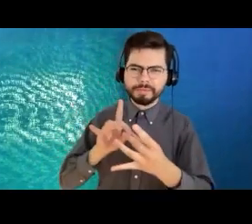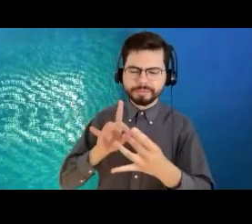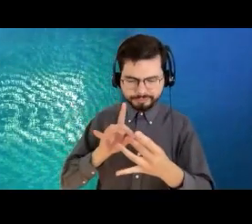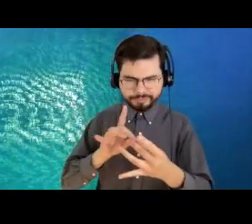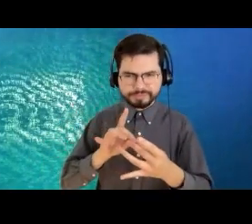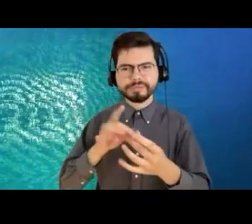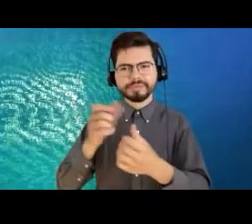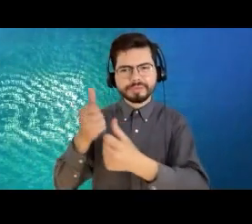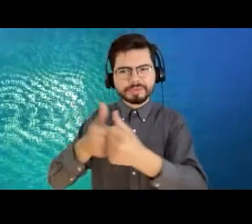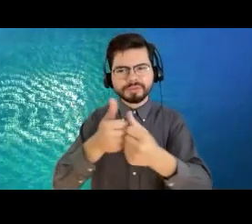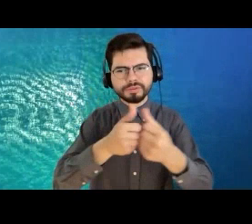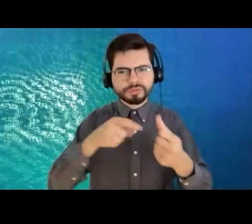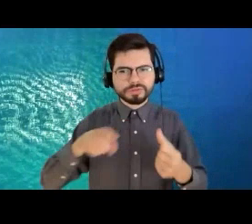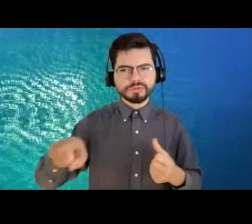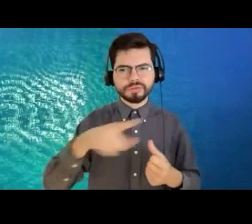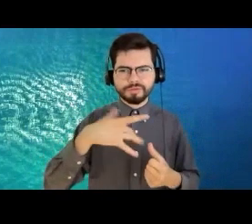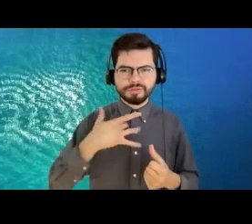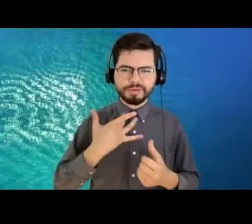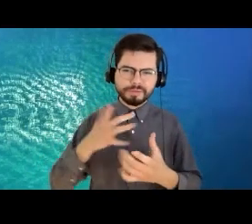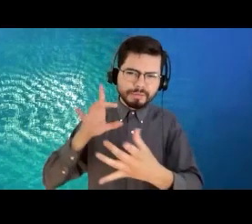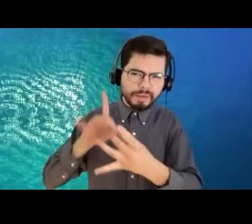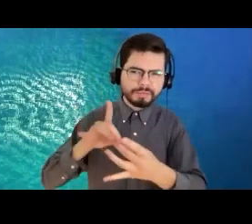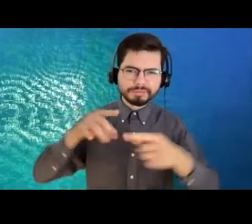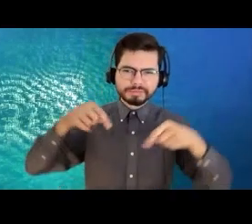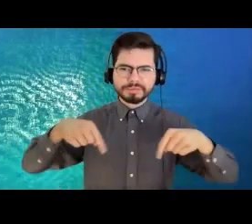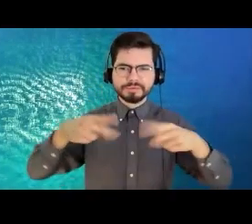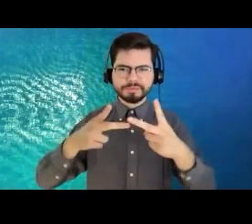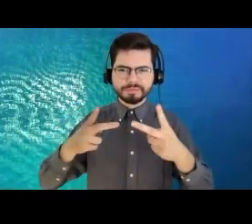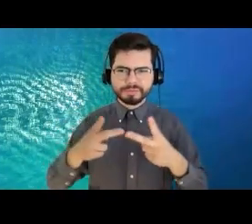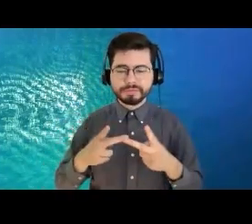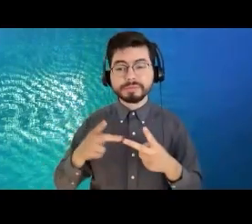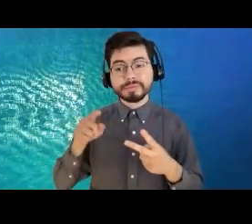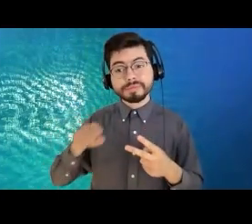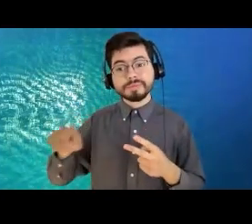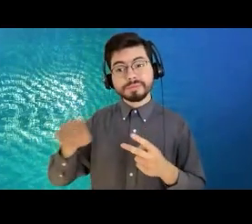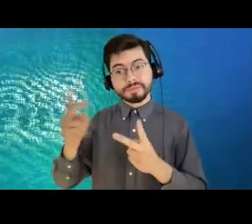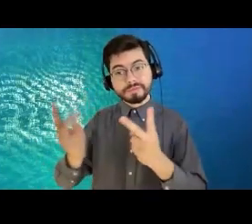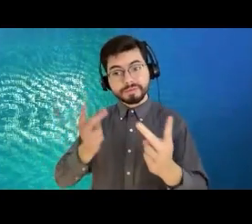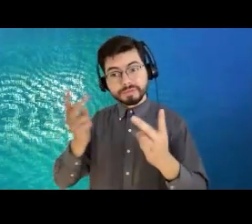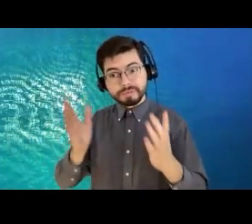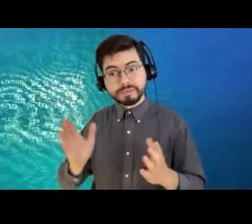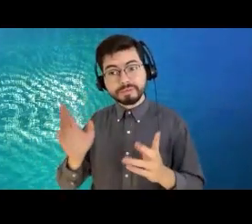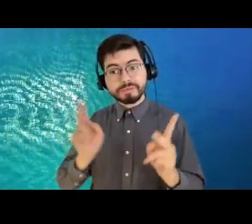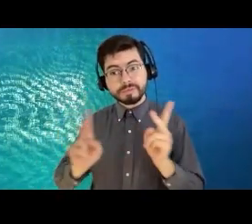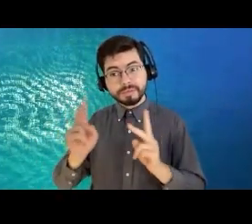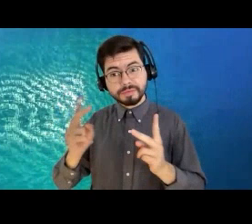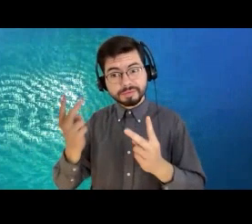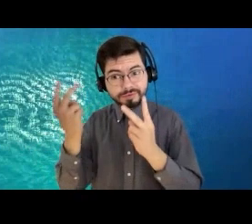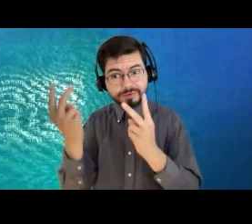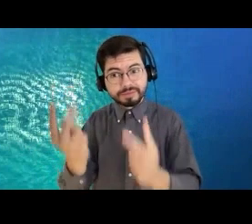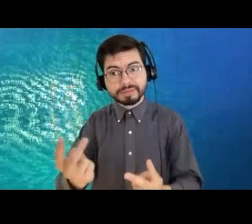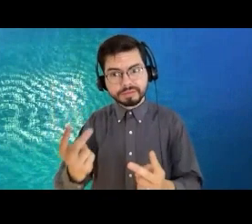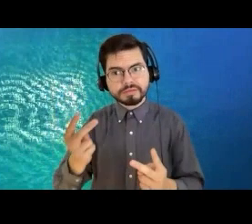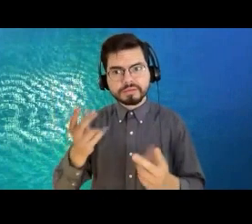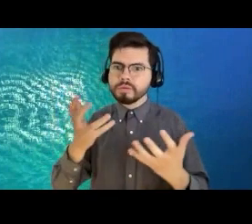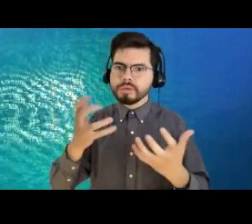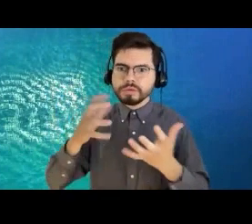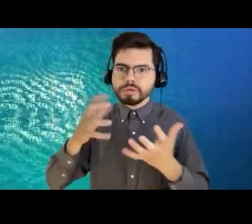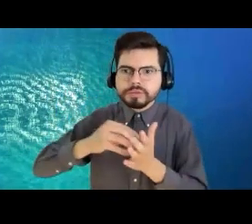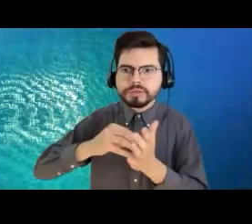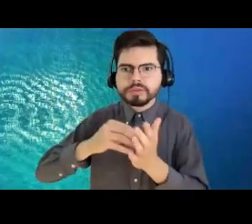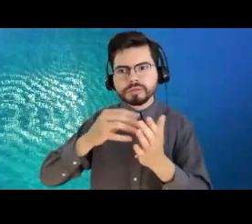own story. And visitors are, I know they're interested in that stuff. I know from the different parks I've been in, this is my 9th